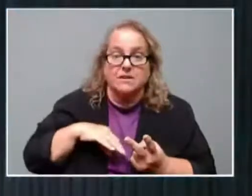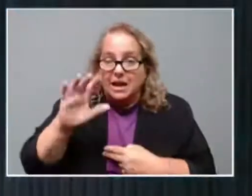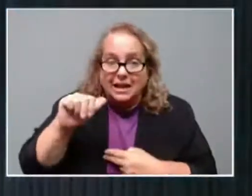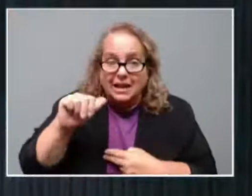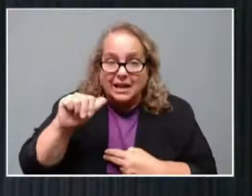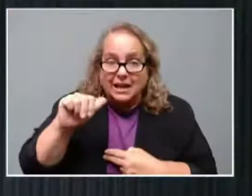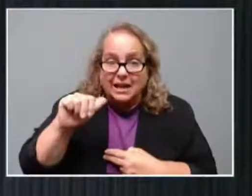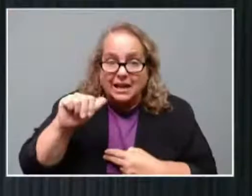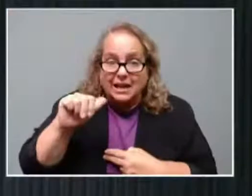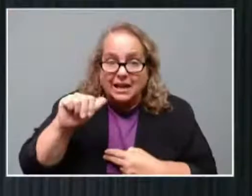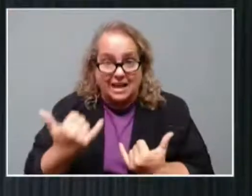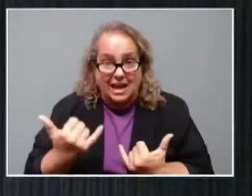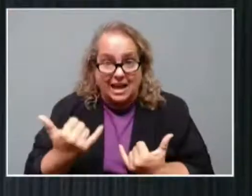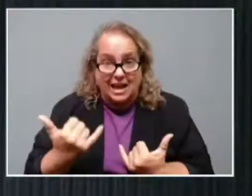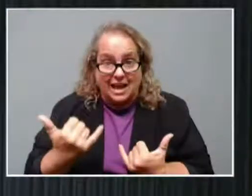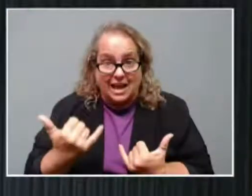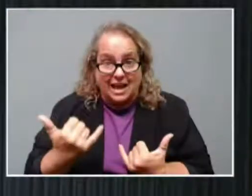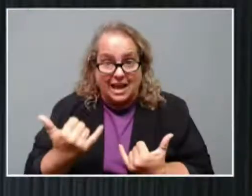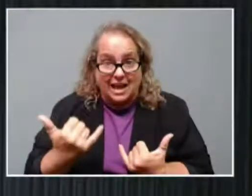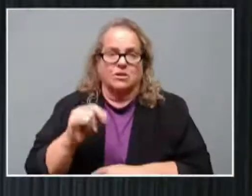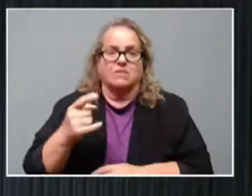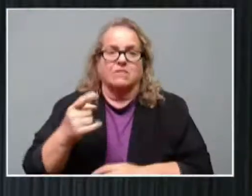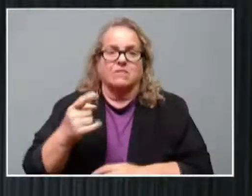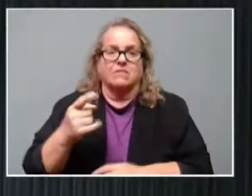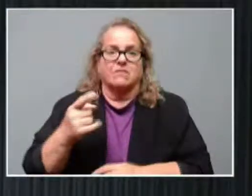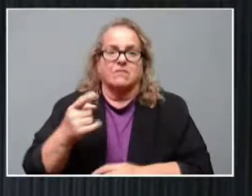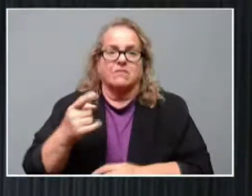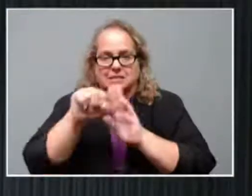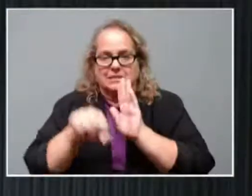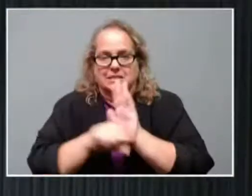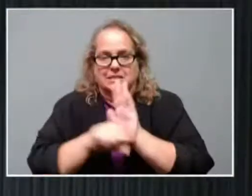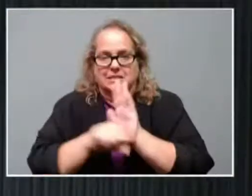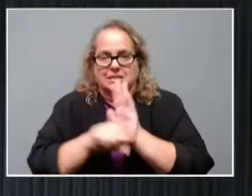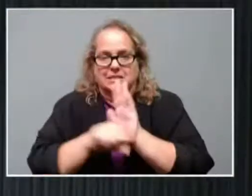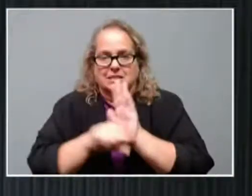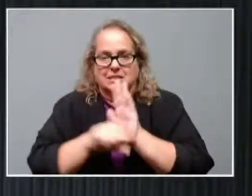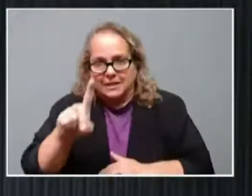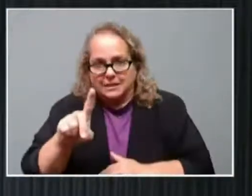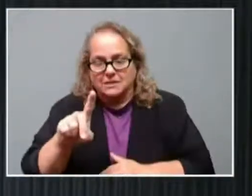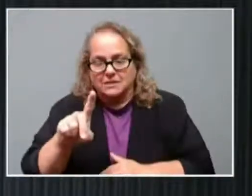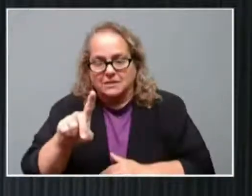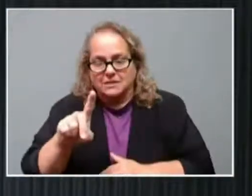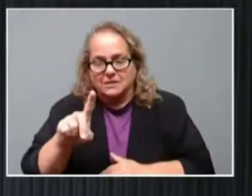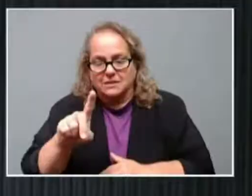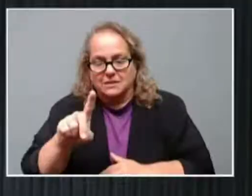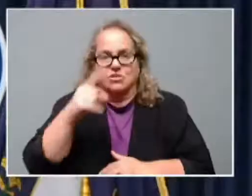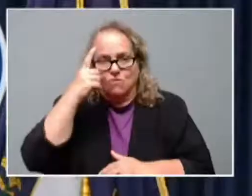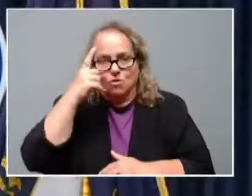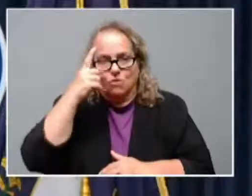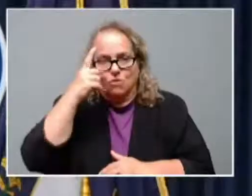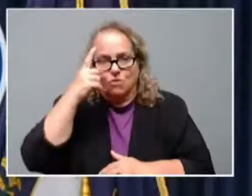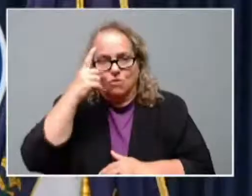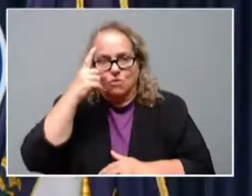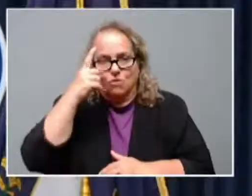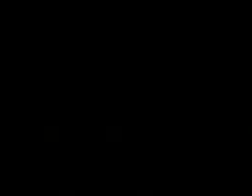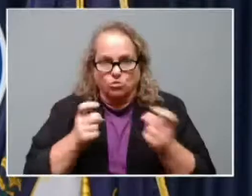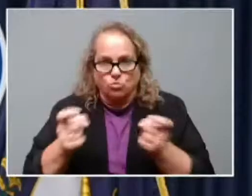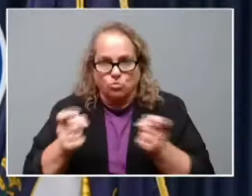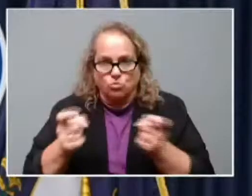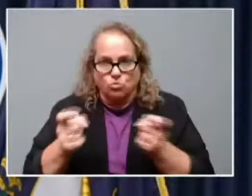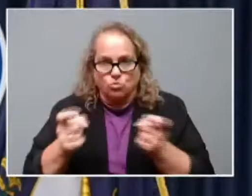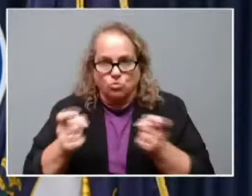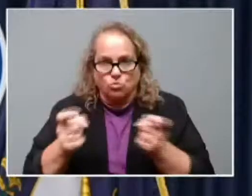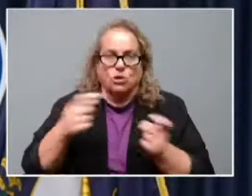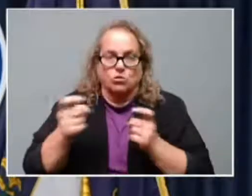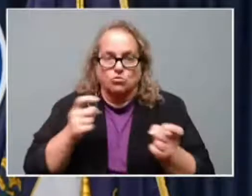now, finally, a state-based exchange for Kentucky. We control the exchange. We control the plans. We